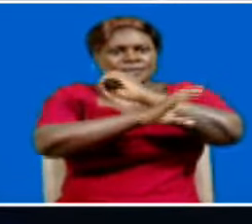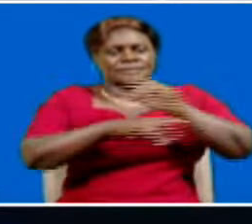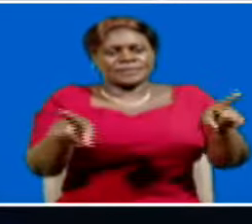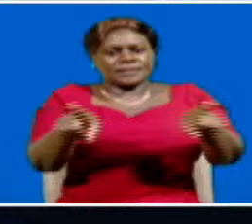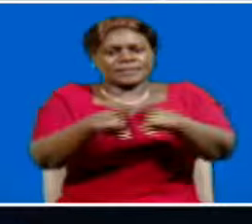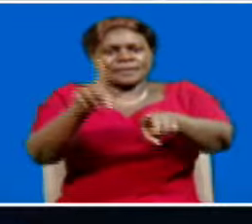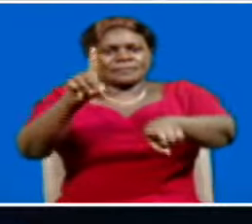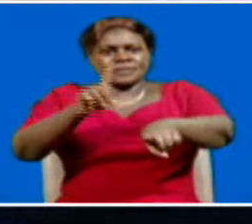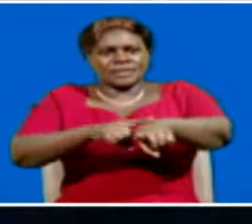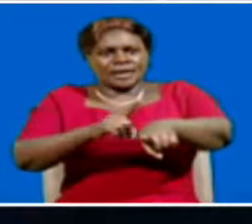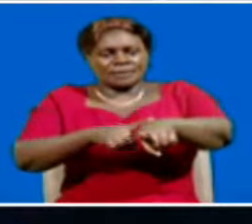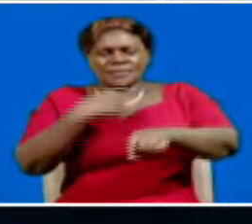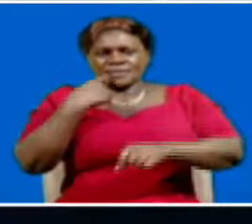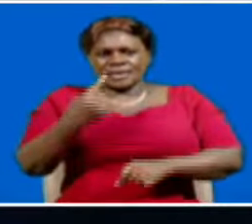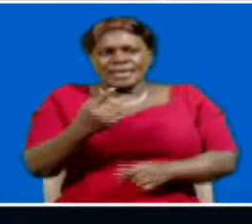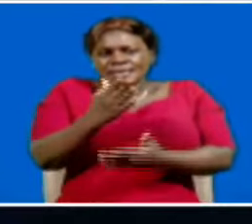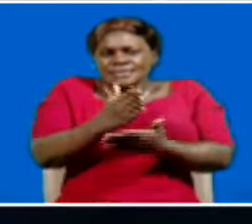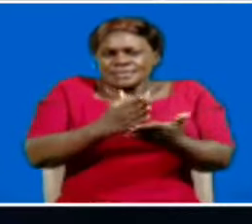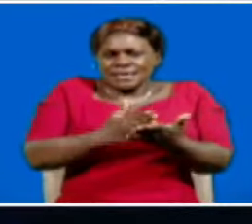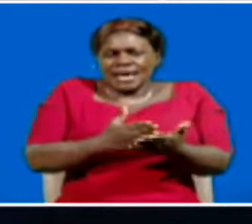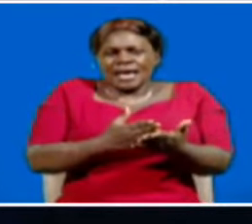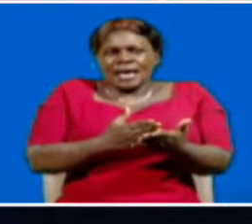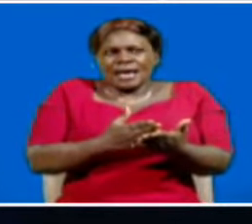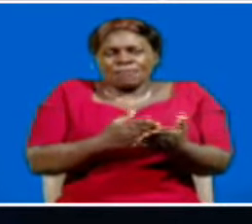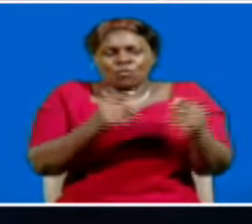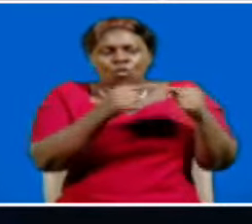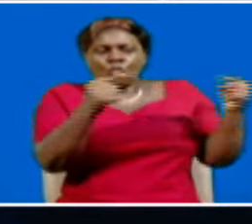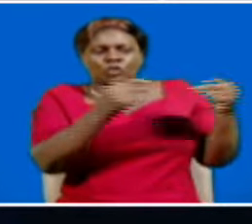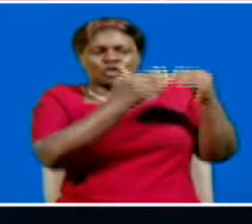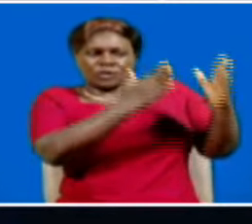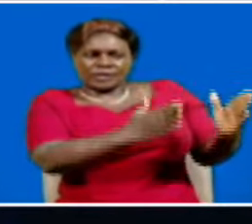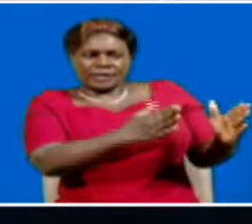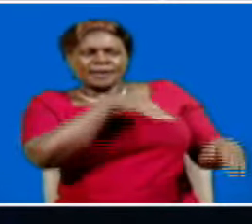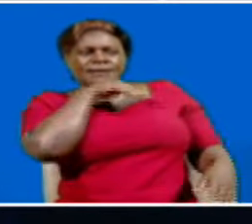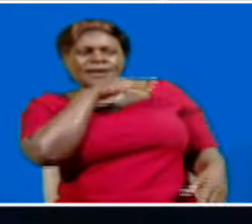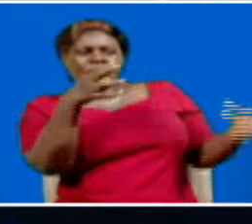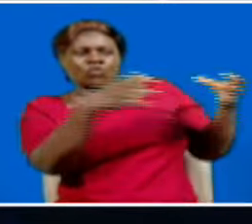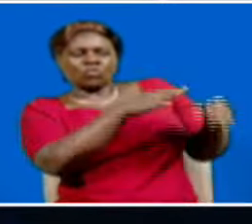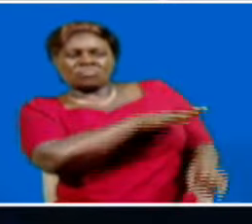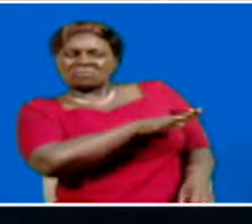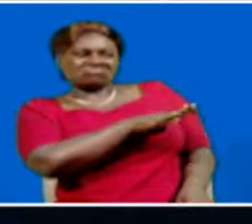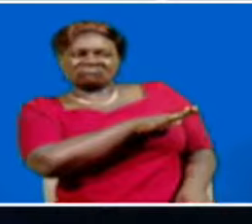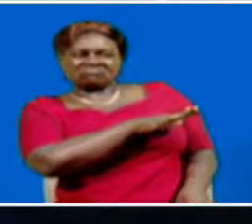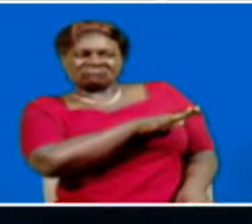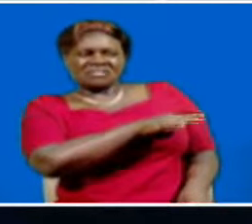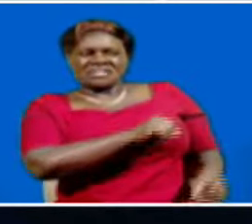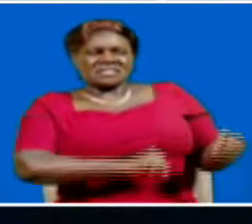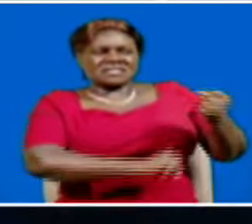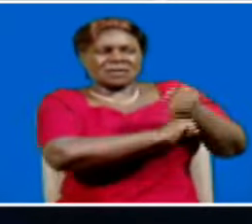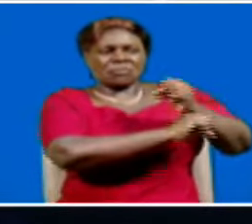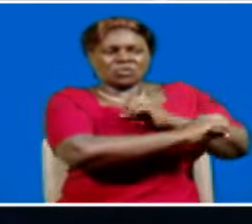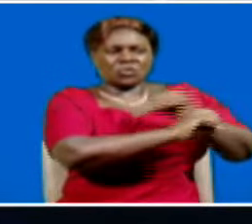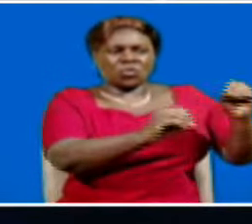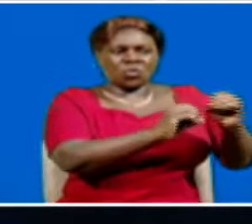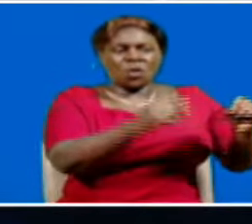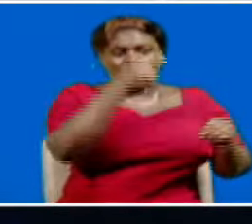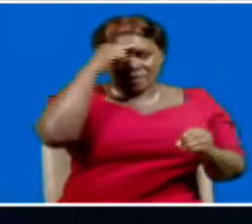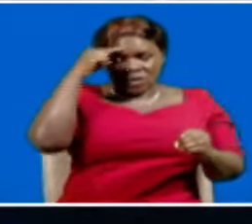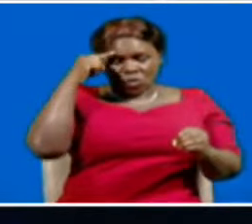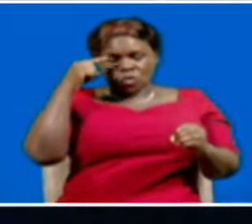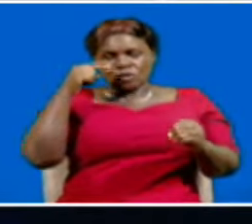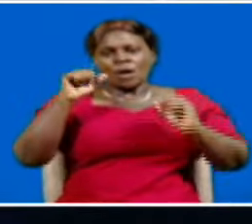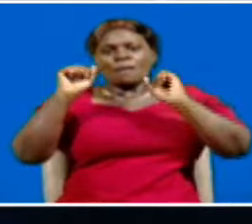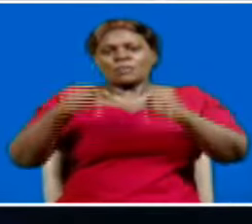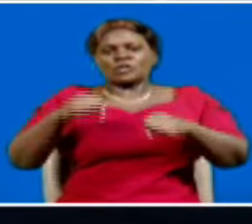the same time, they claim that some of the opposition leaders from Raila's bedrock are reluctant to support him because of his